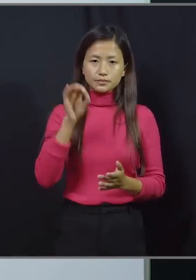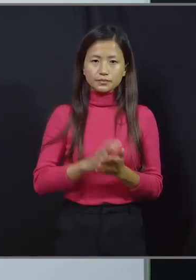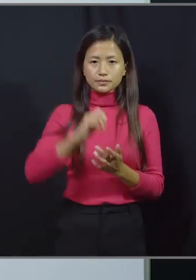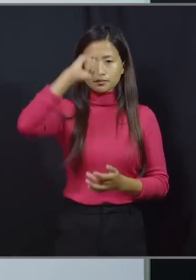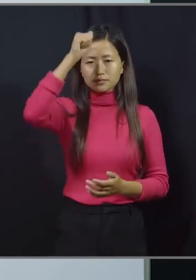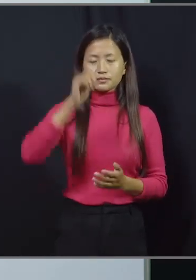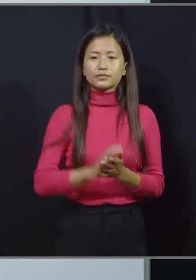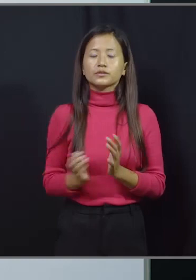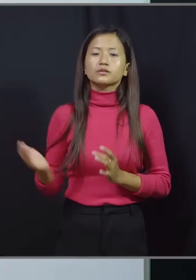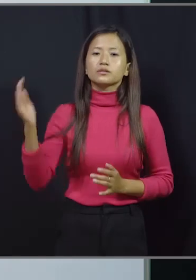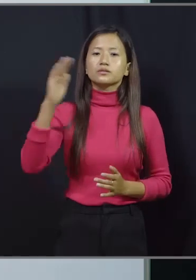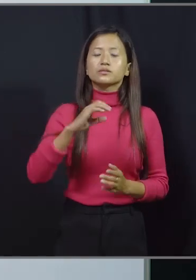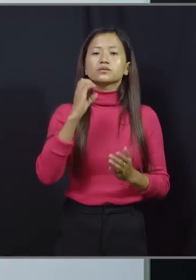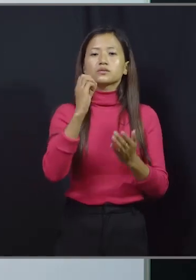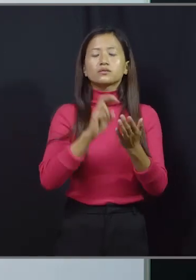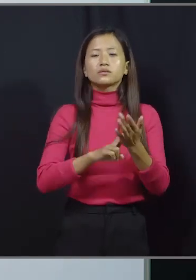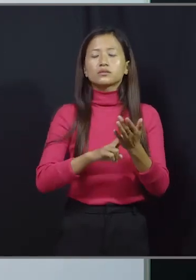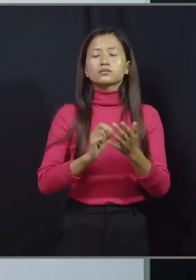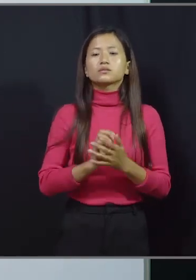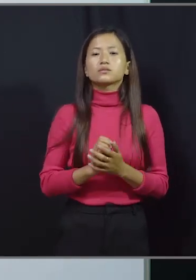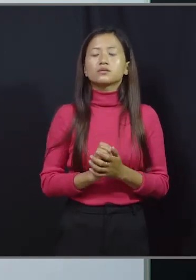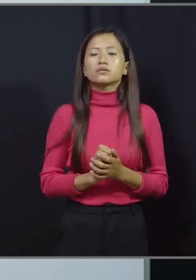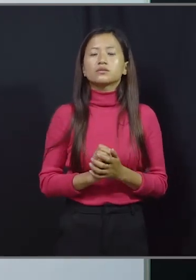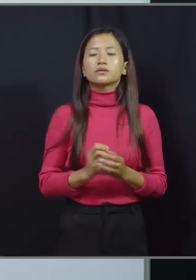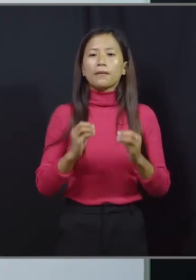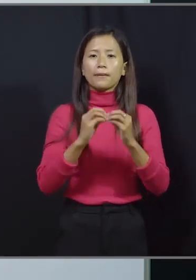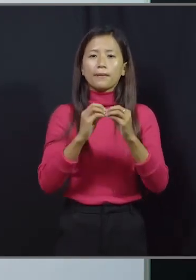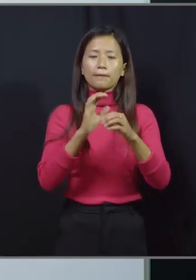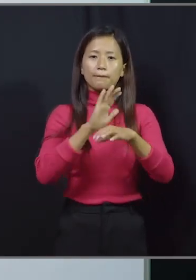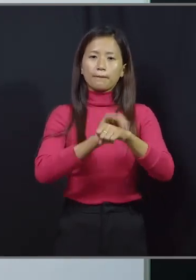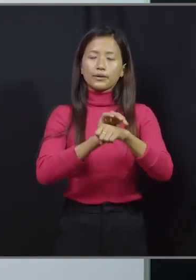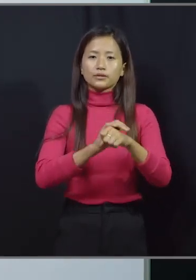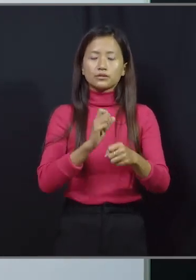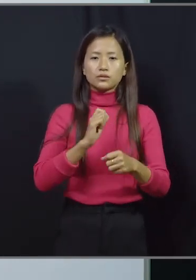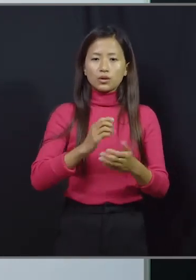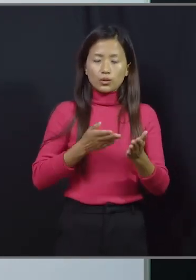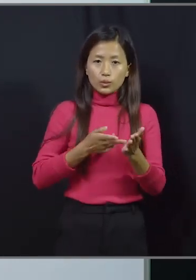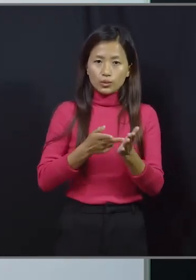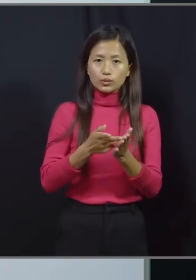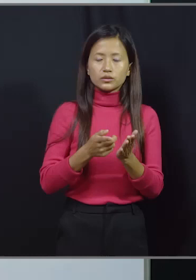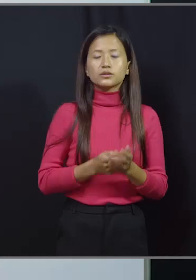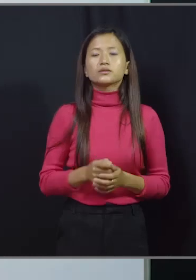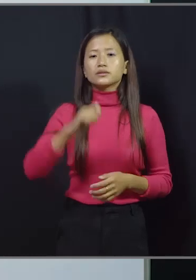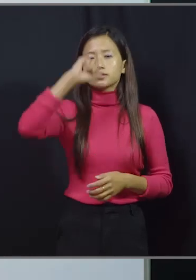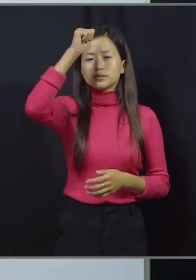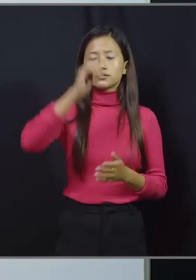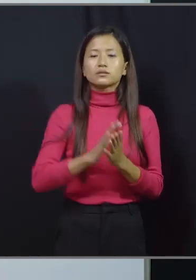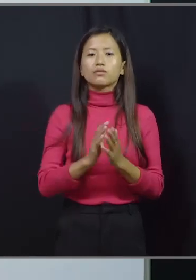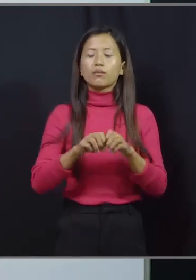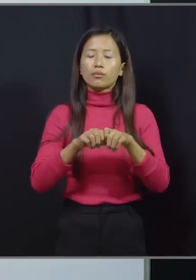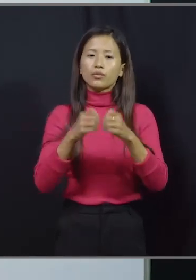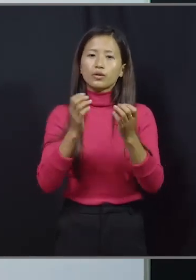India, with the coming of colonialism or with the coming of British rule in India, it brought about